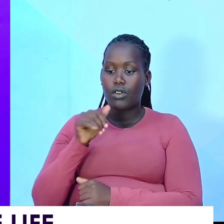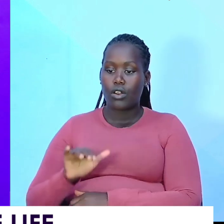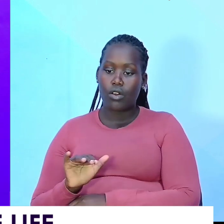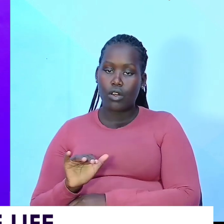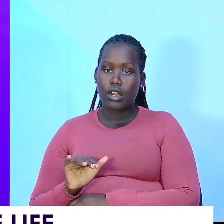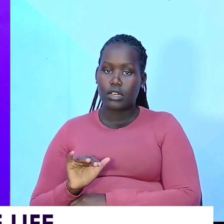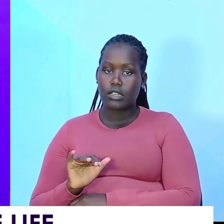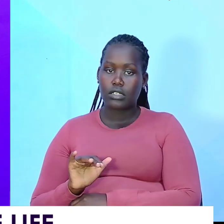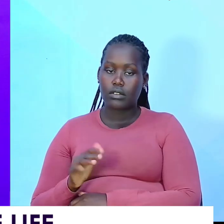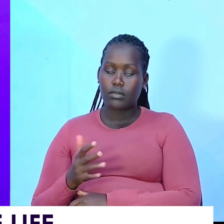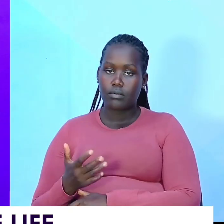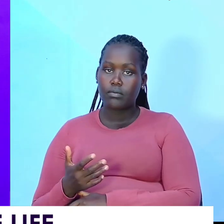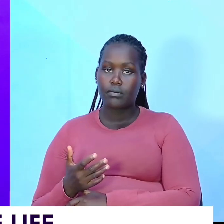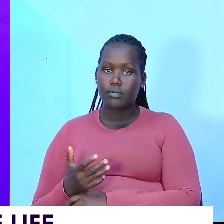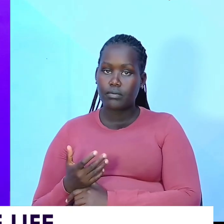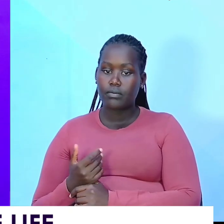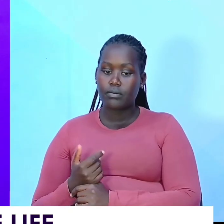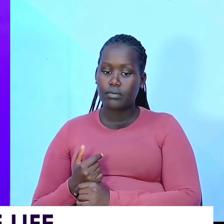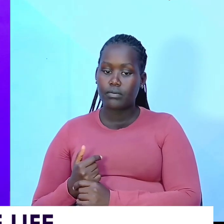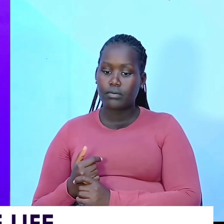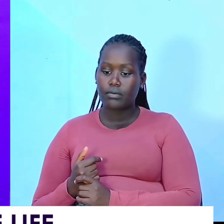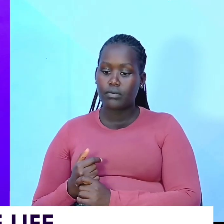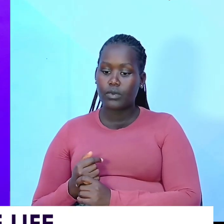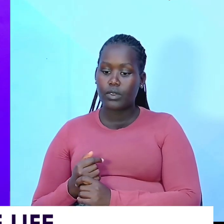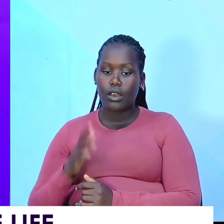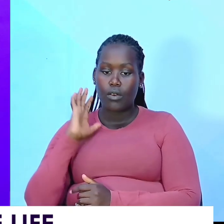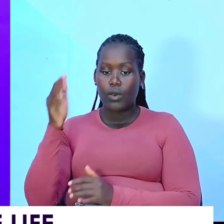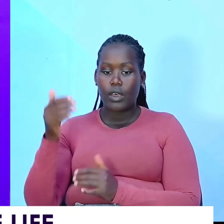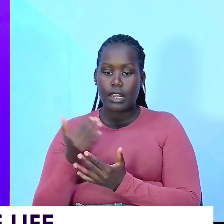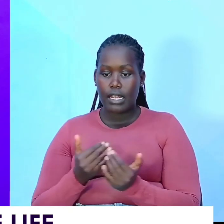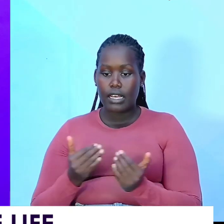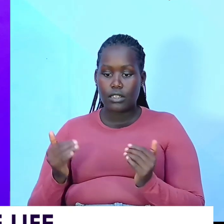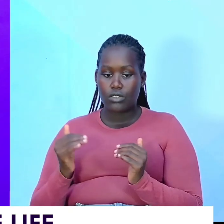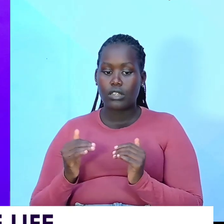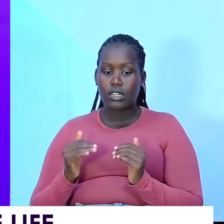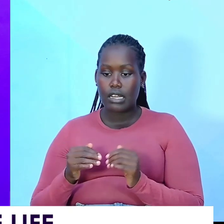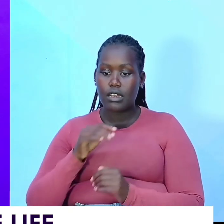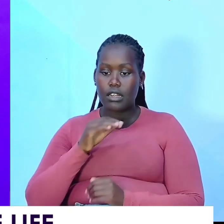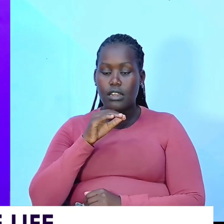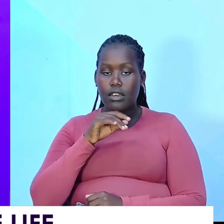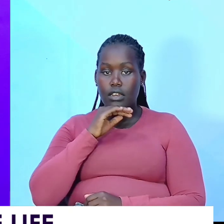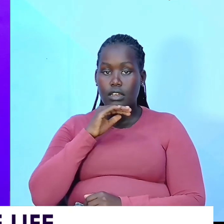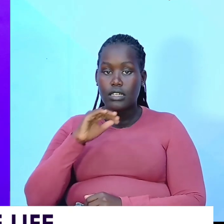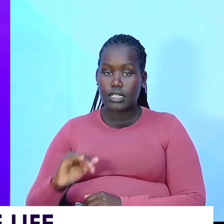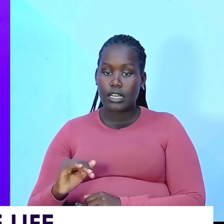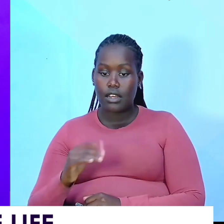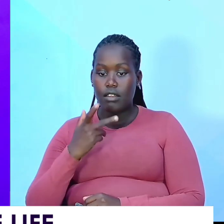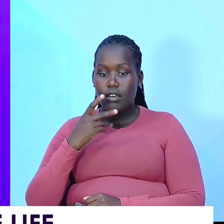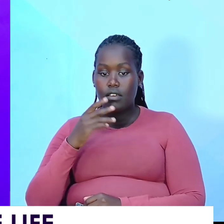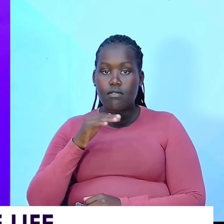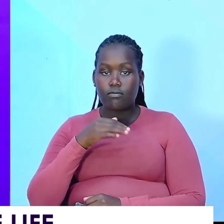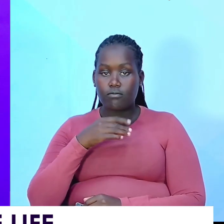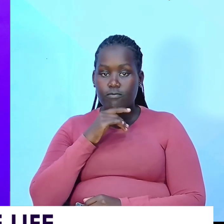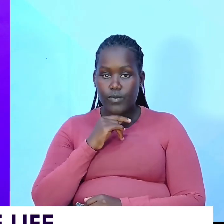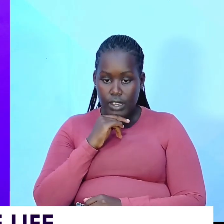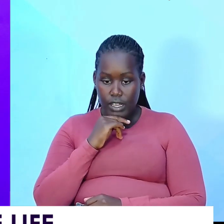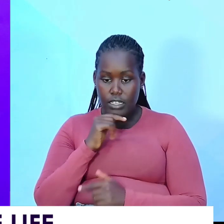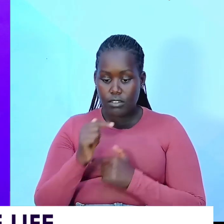who are just so, will their children amount to sons? Fathers keep thinking of their sons, whether they'll be